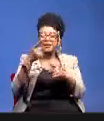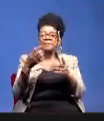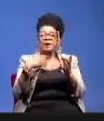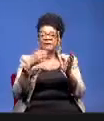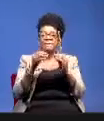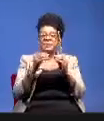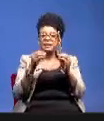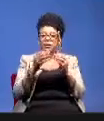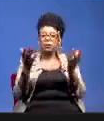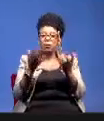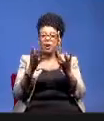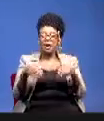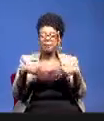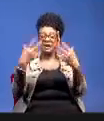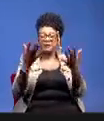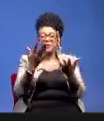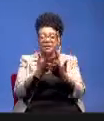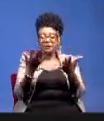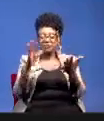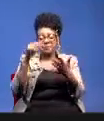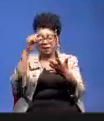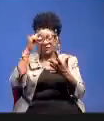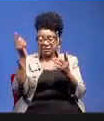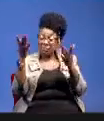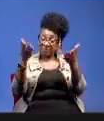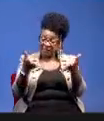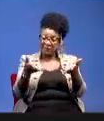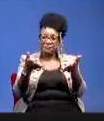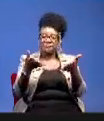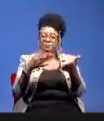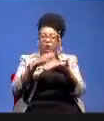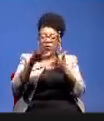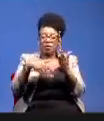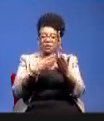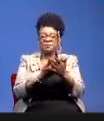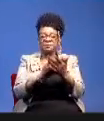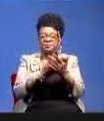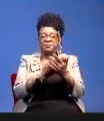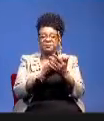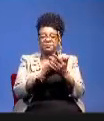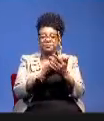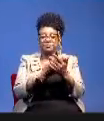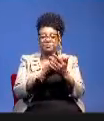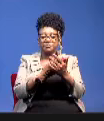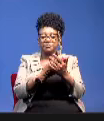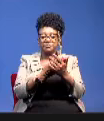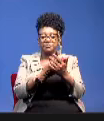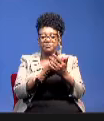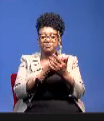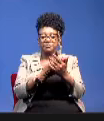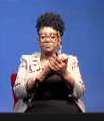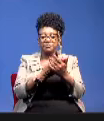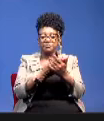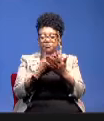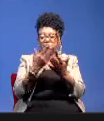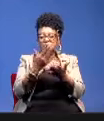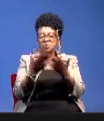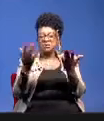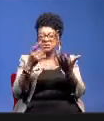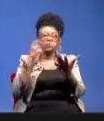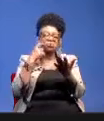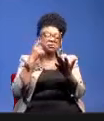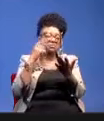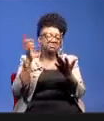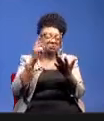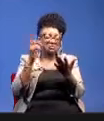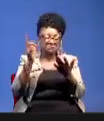meeting where I'm giving some goodies from the government. They will be there, all of them. Well, goodies cannot be sweet. The ministry